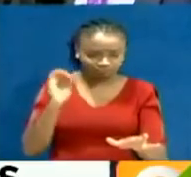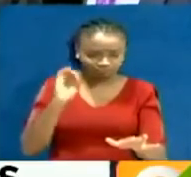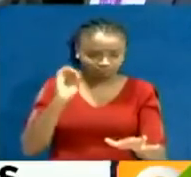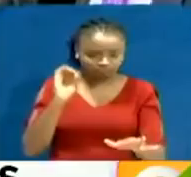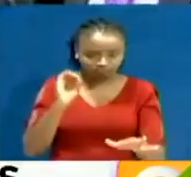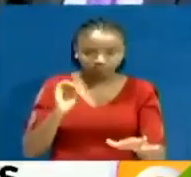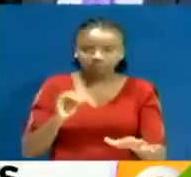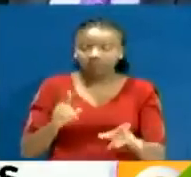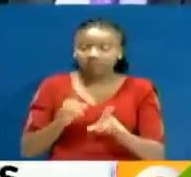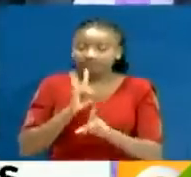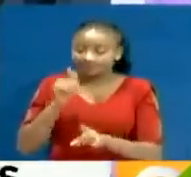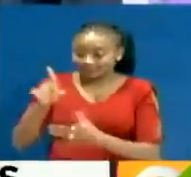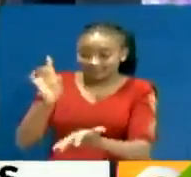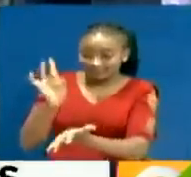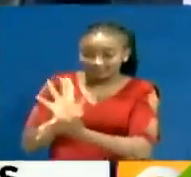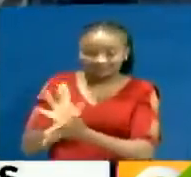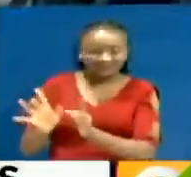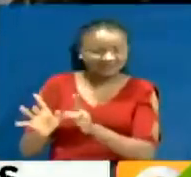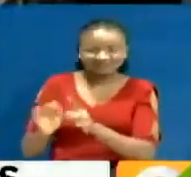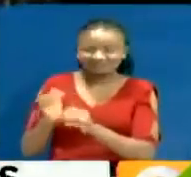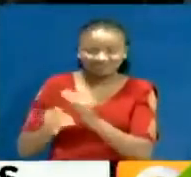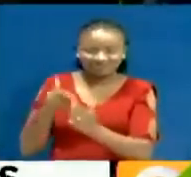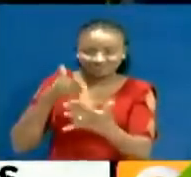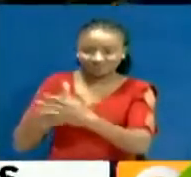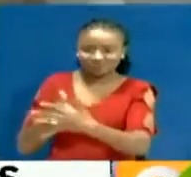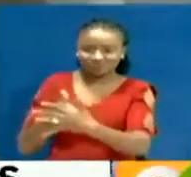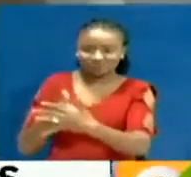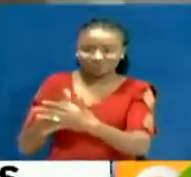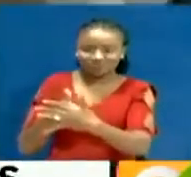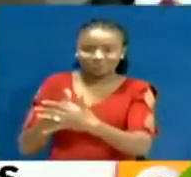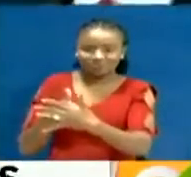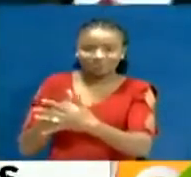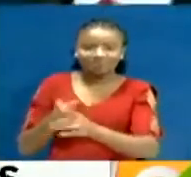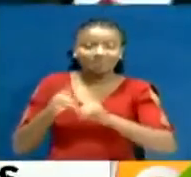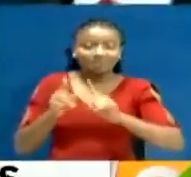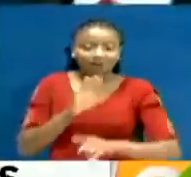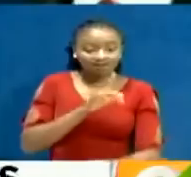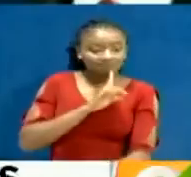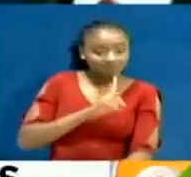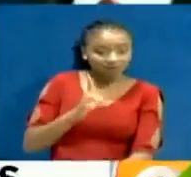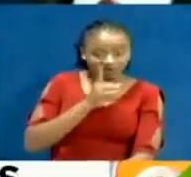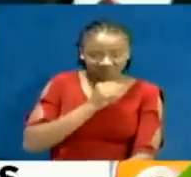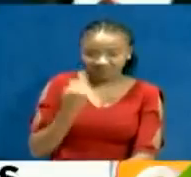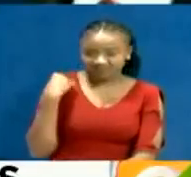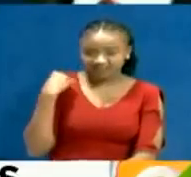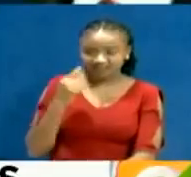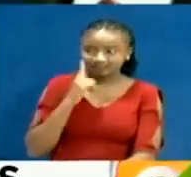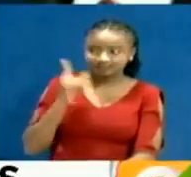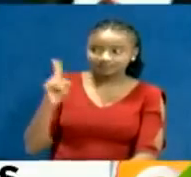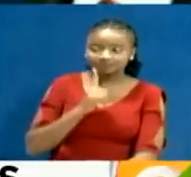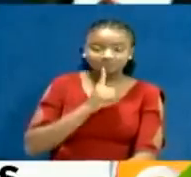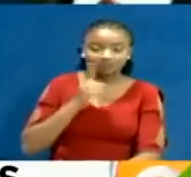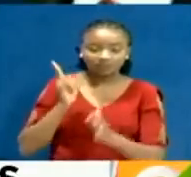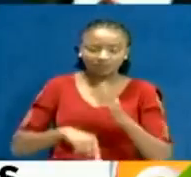and essentially suspended the outcome of the impeachment proceedings at the Senate. In his orders yesterday, Justice Patrick